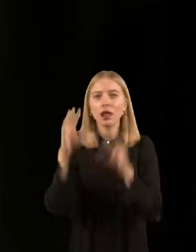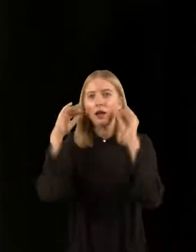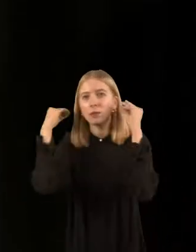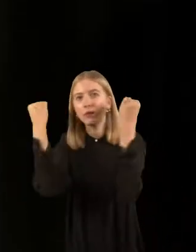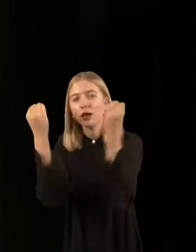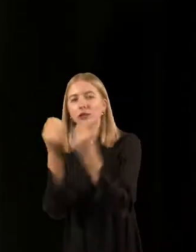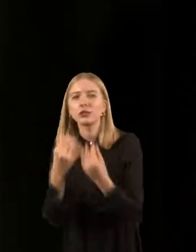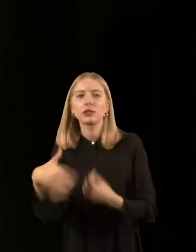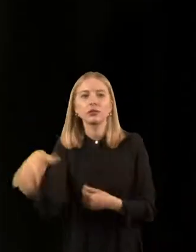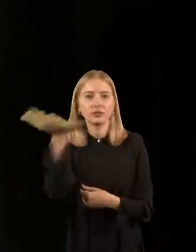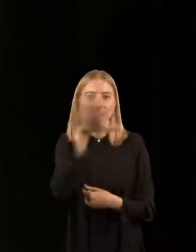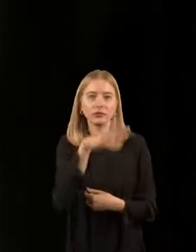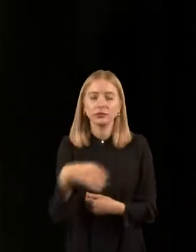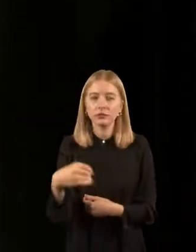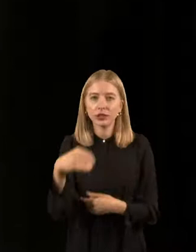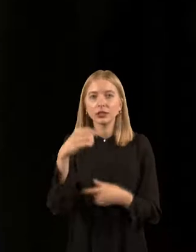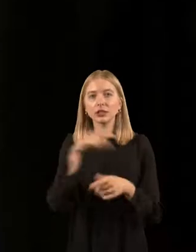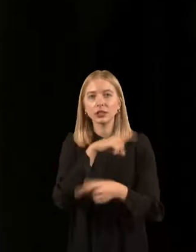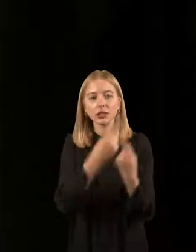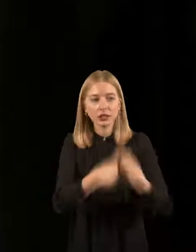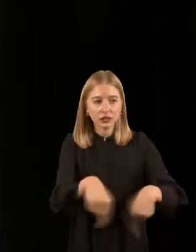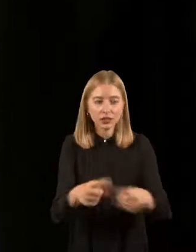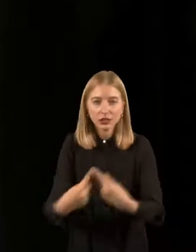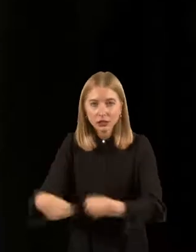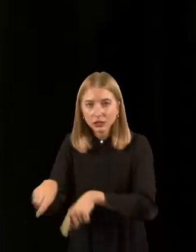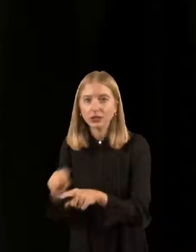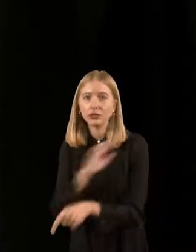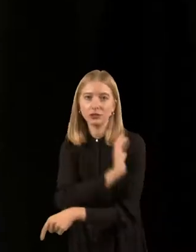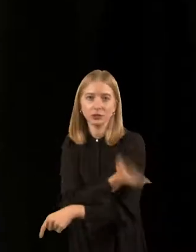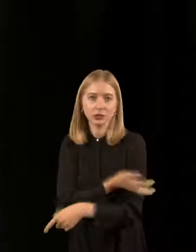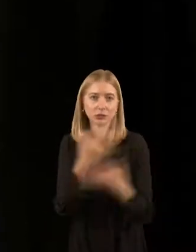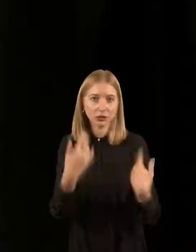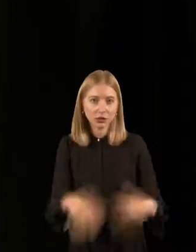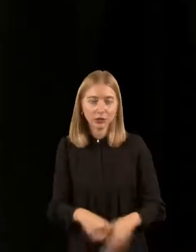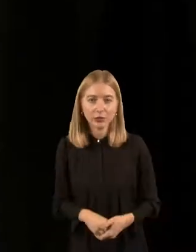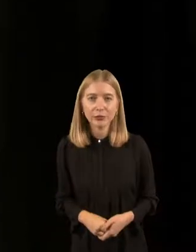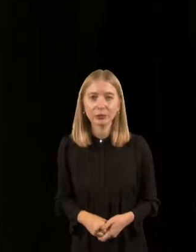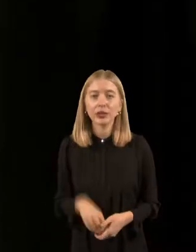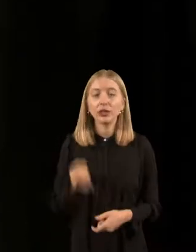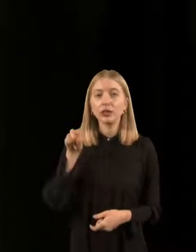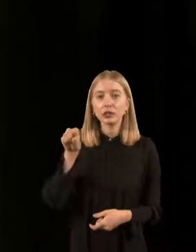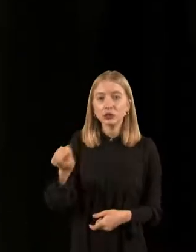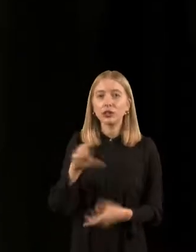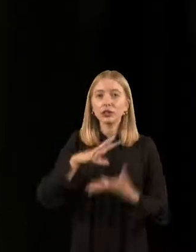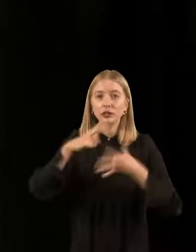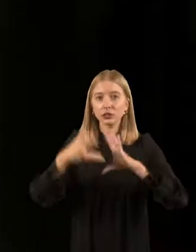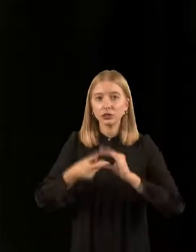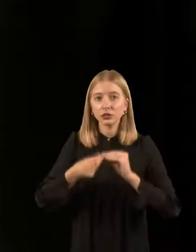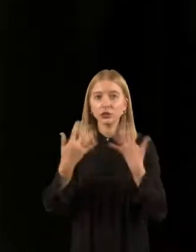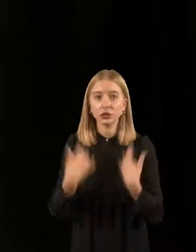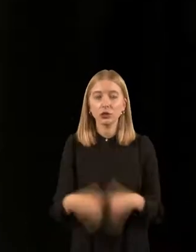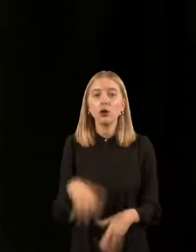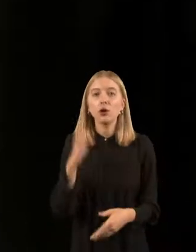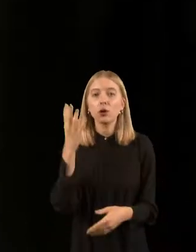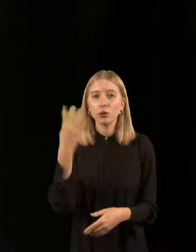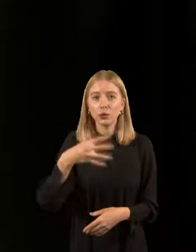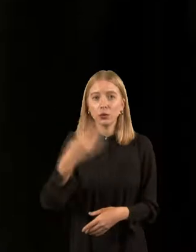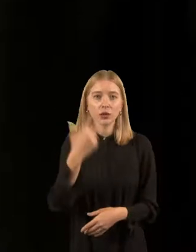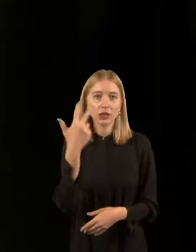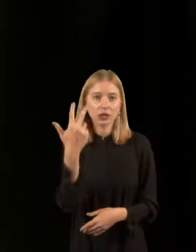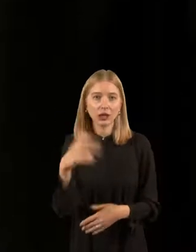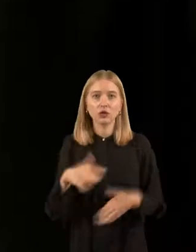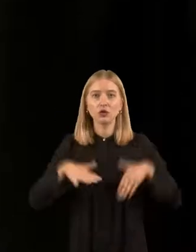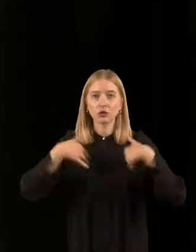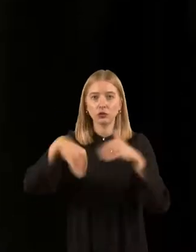experienced the cooperation with many more advanced countries such as Canada and others. So